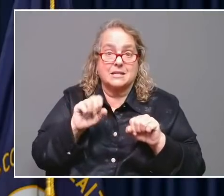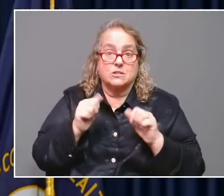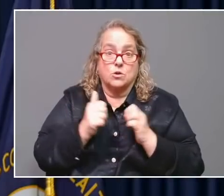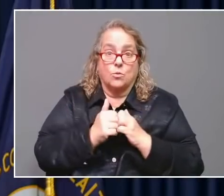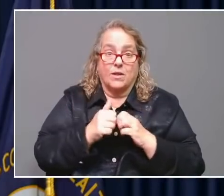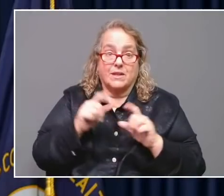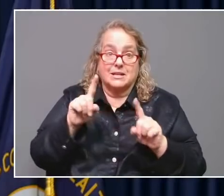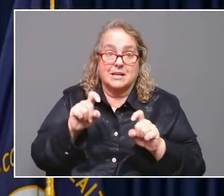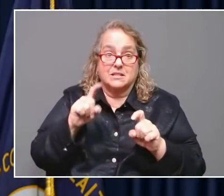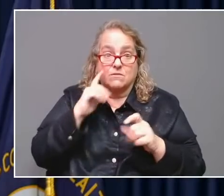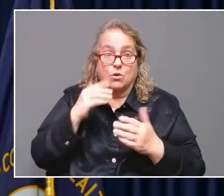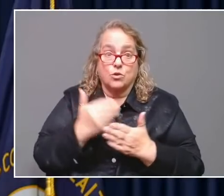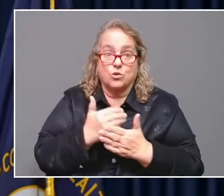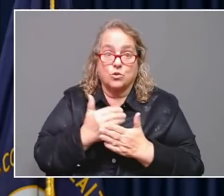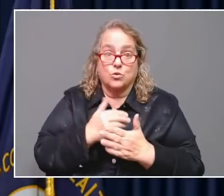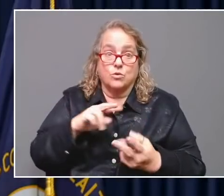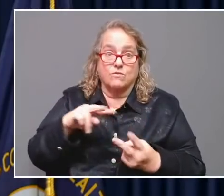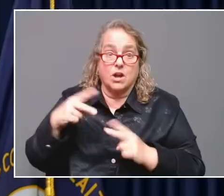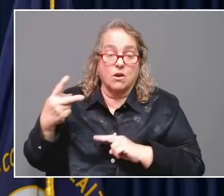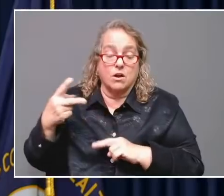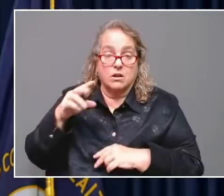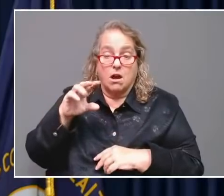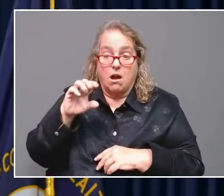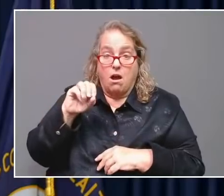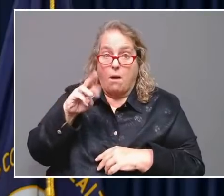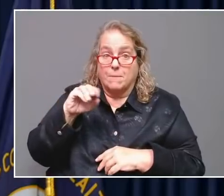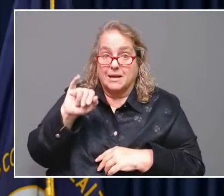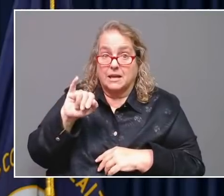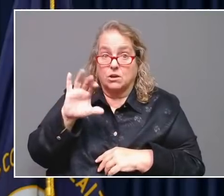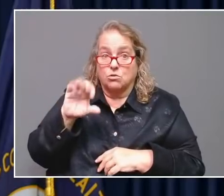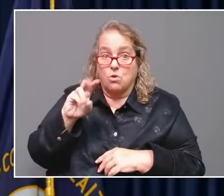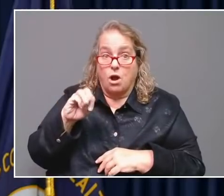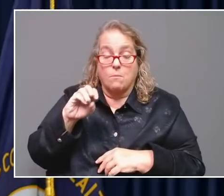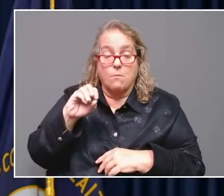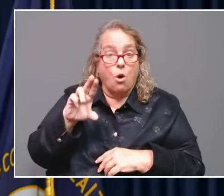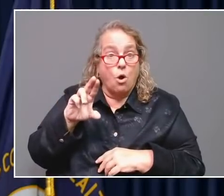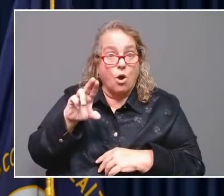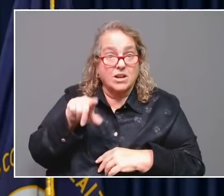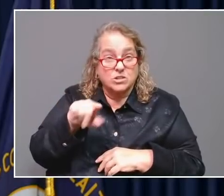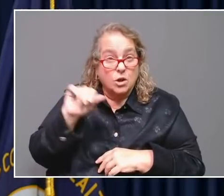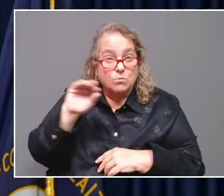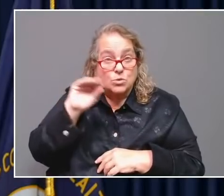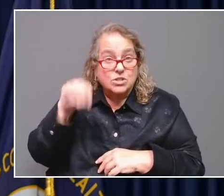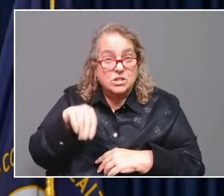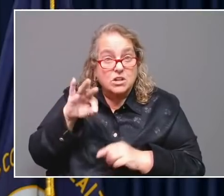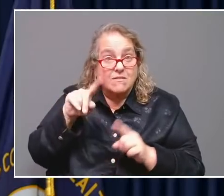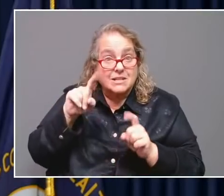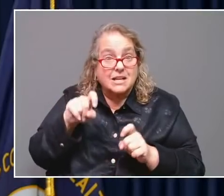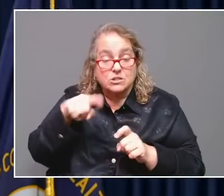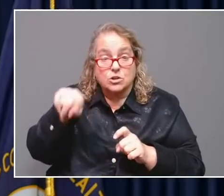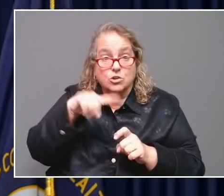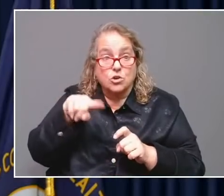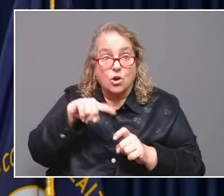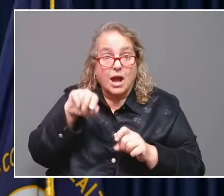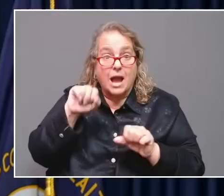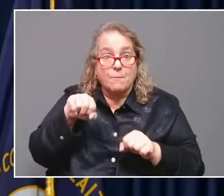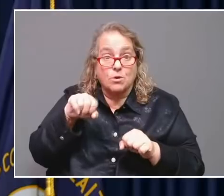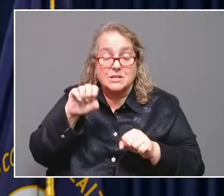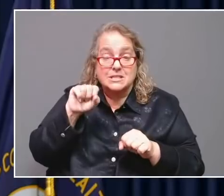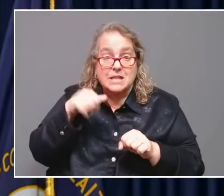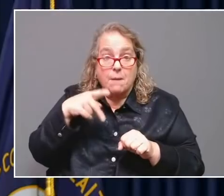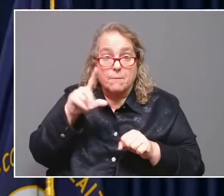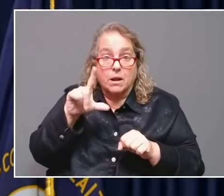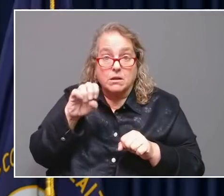variant Omicron, or maybe another? Is there a percentage of tests that you all are able, or samples you all are able to